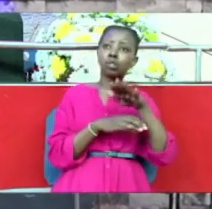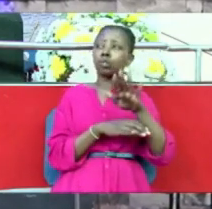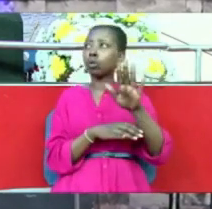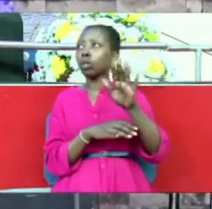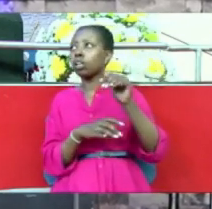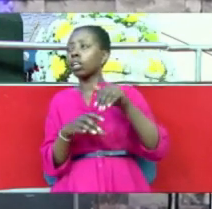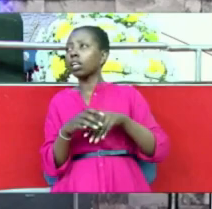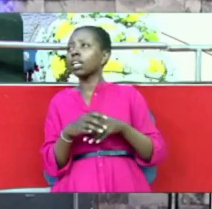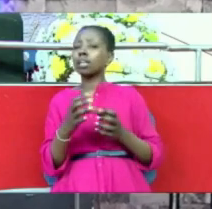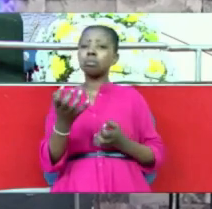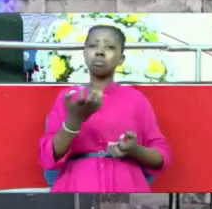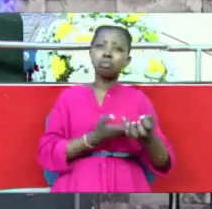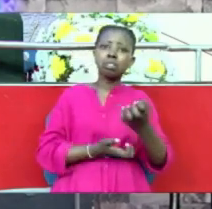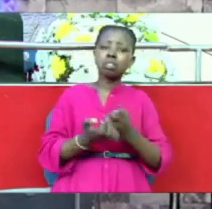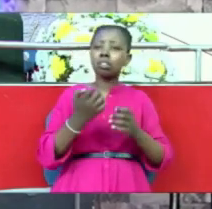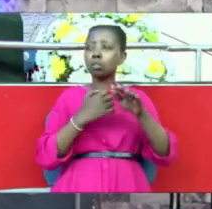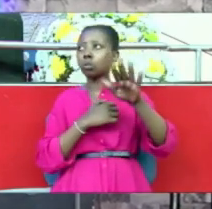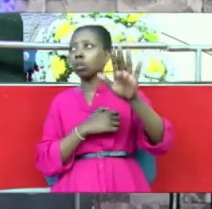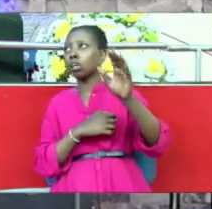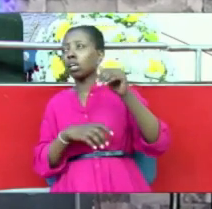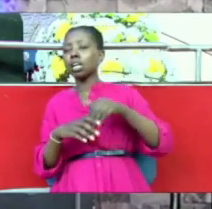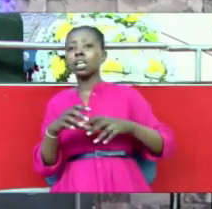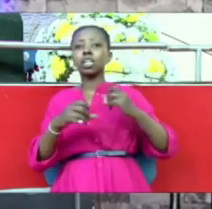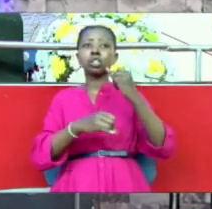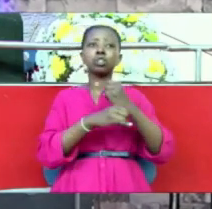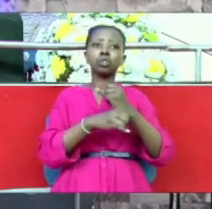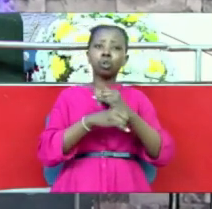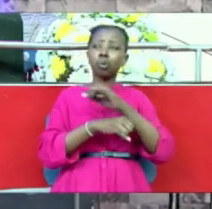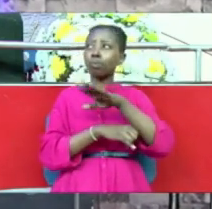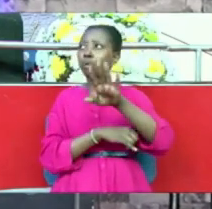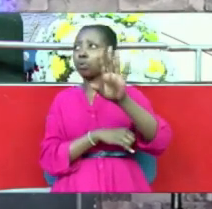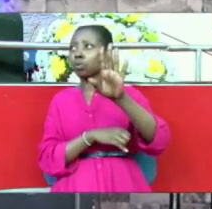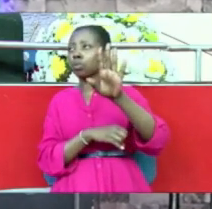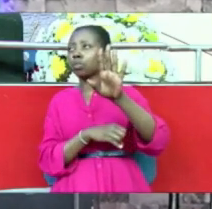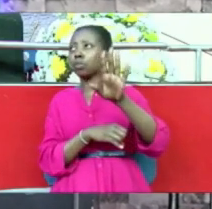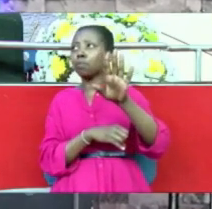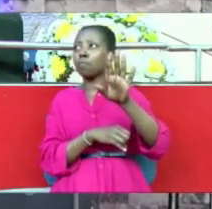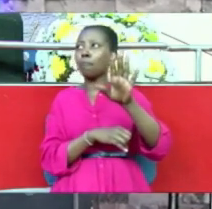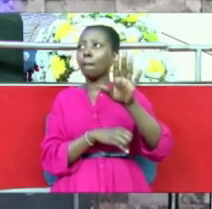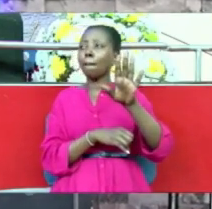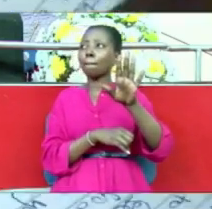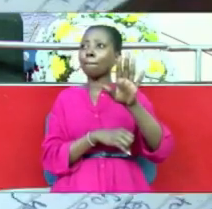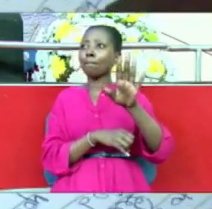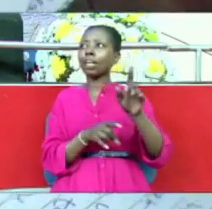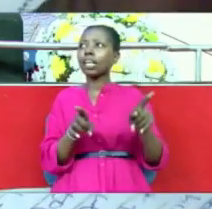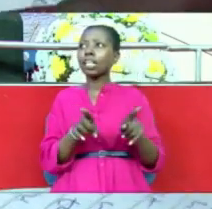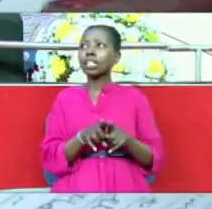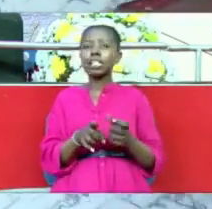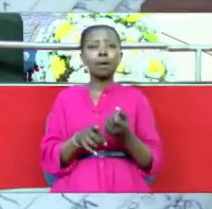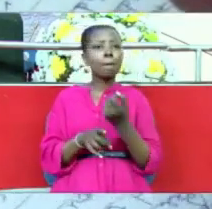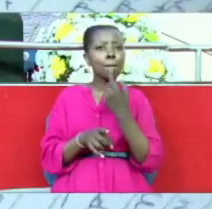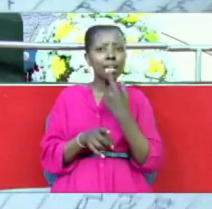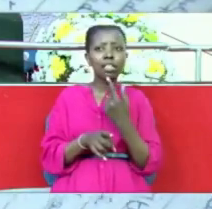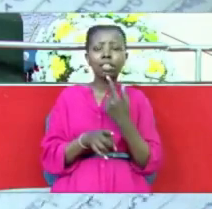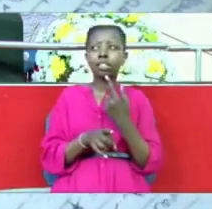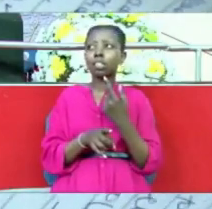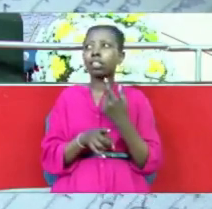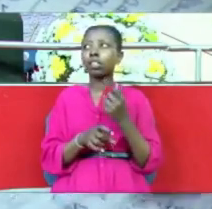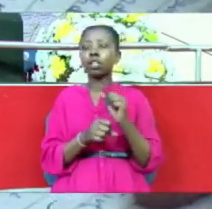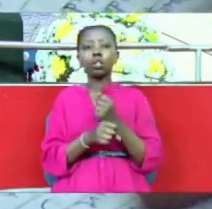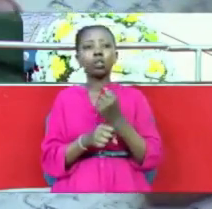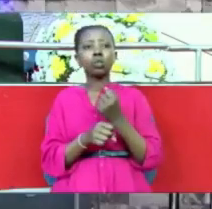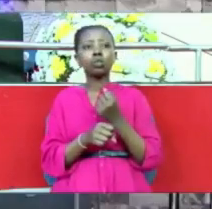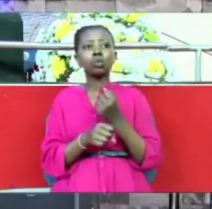someone's business, katika biashara, someone's career, katika kazi ya mtu. It is that antidote, ni hiyo dawa, to becoming